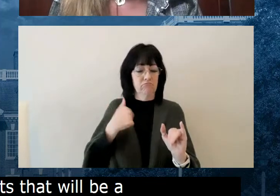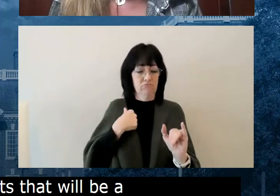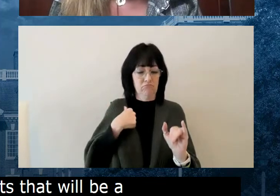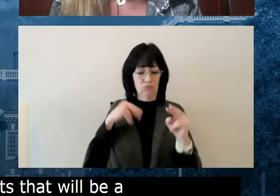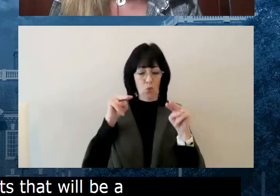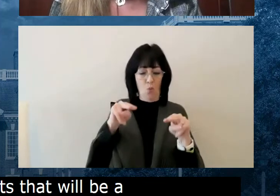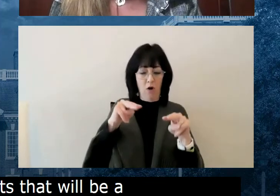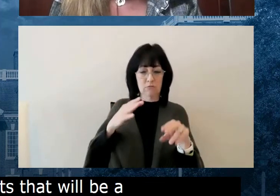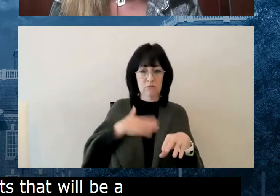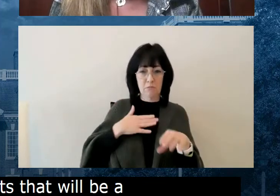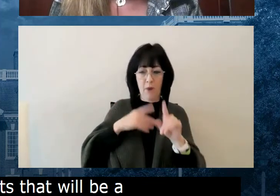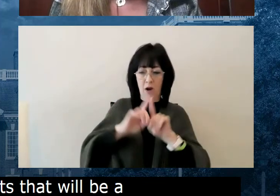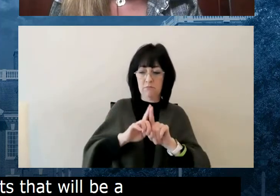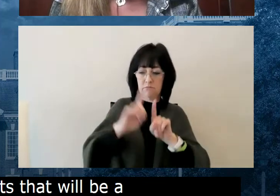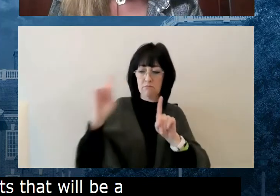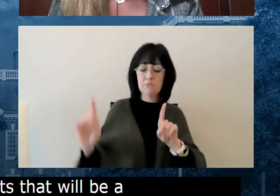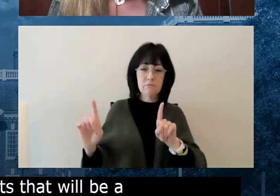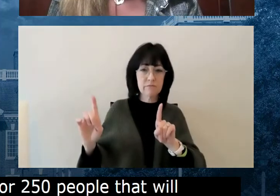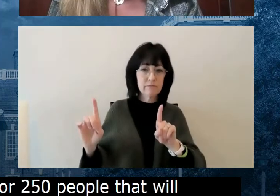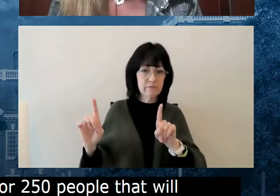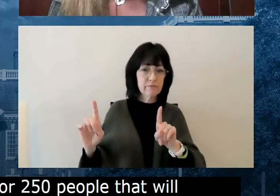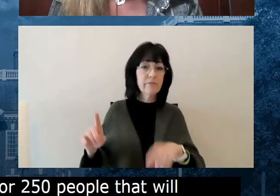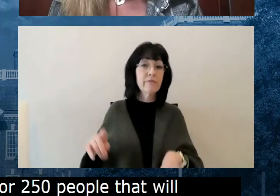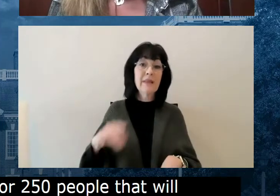from public health to make sure that